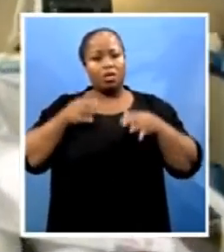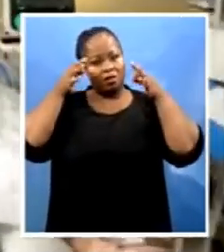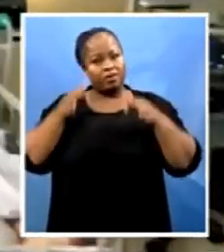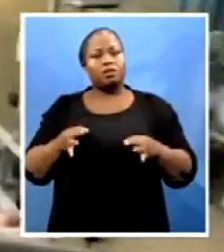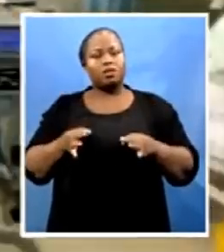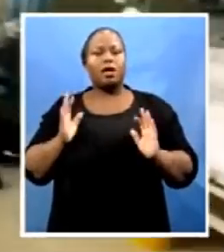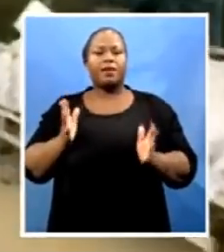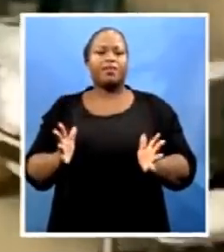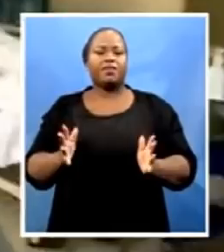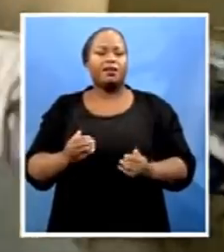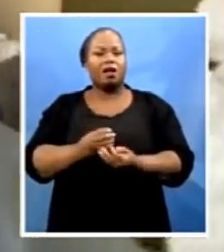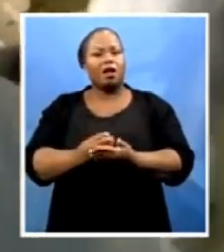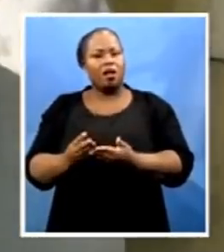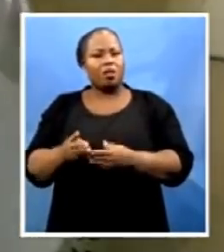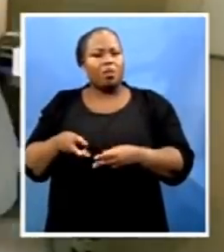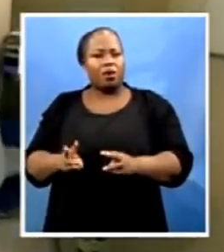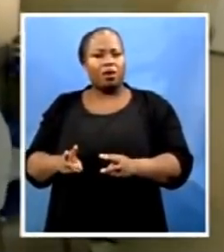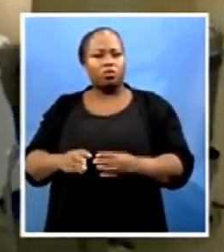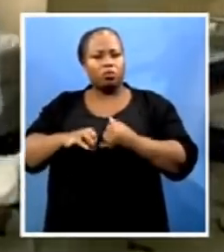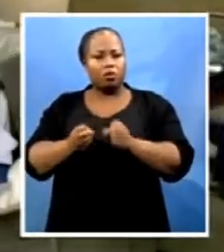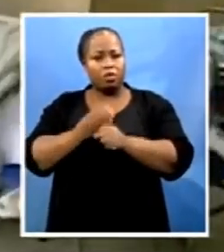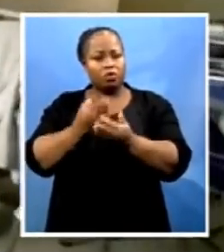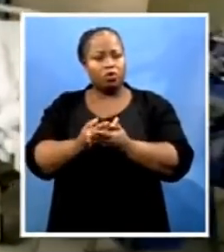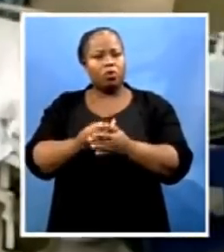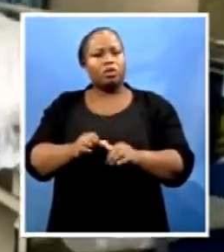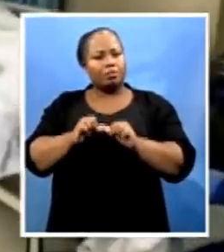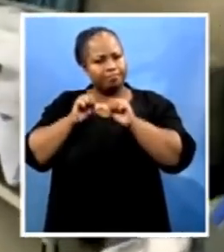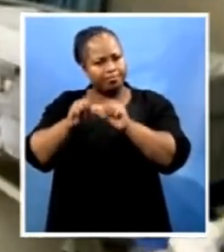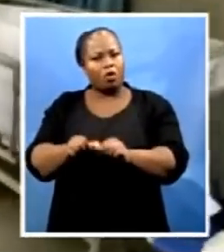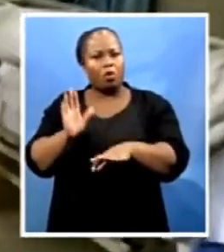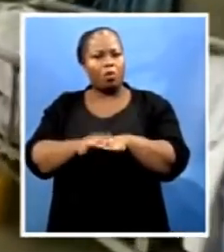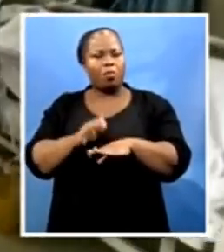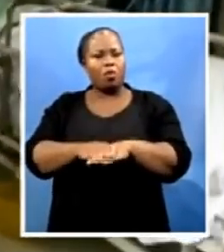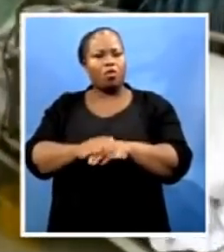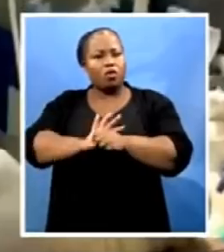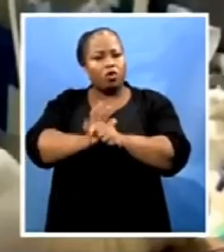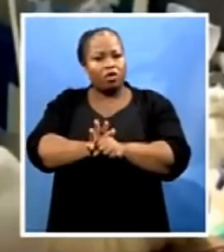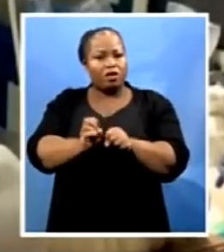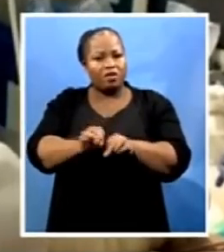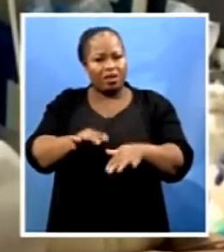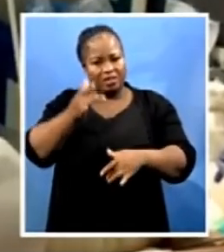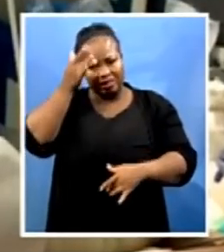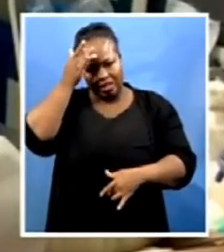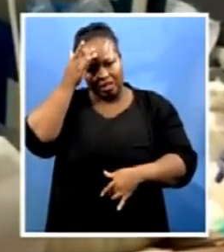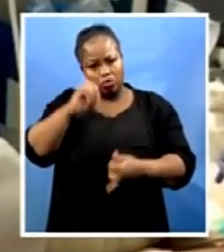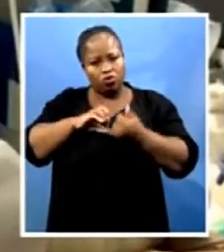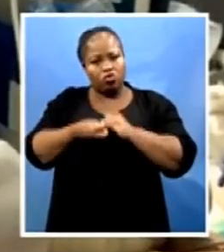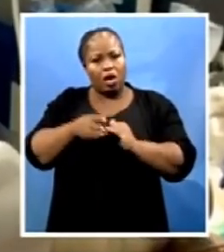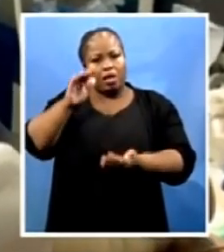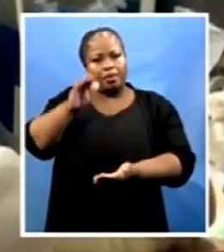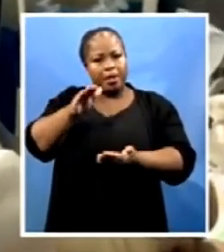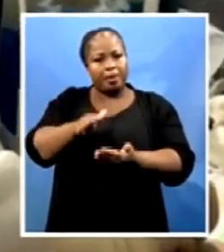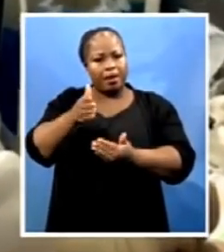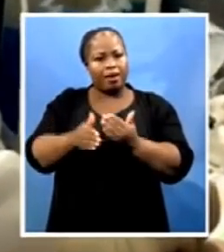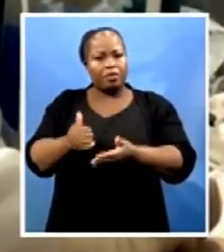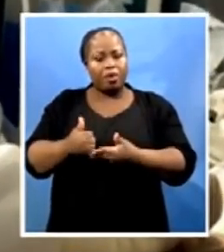our resilience against the onslaught of the COVID-19 pandemic. Starting from an operational